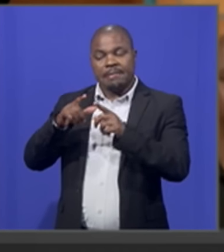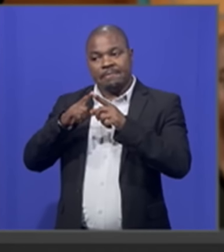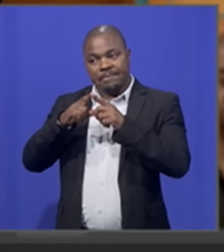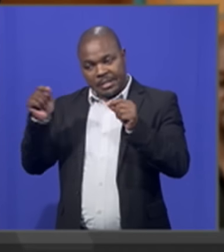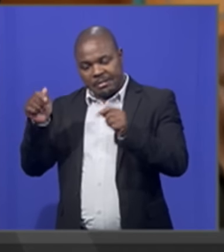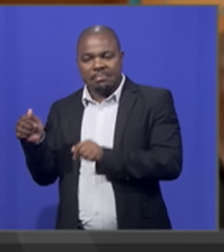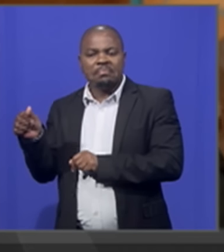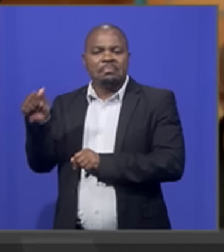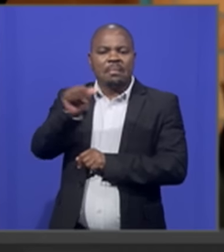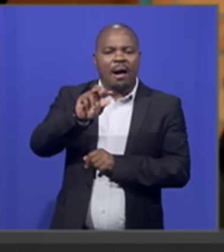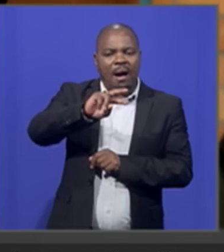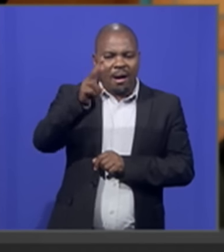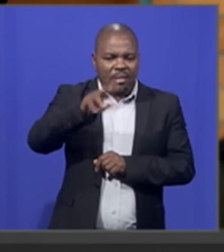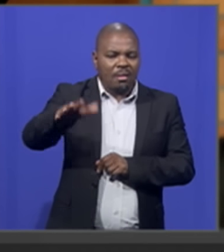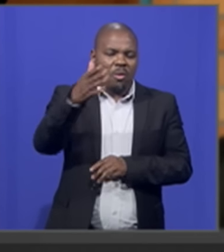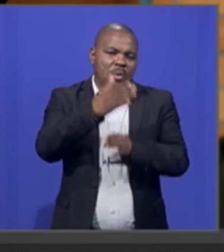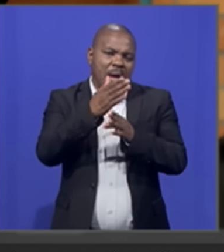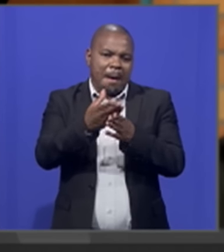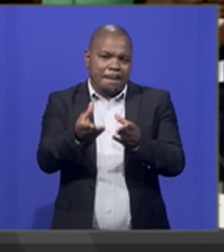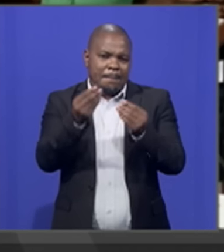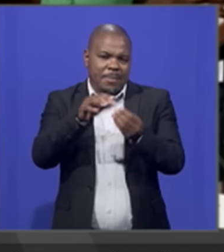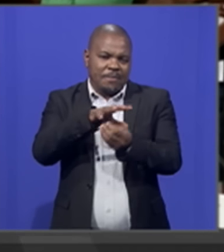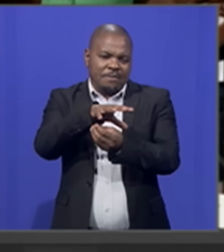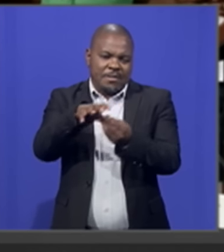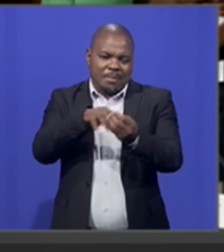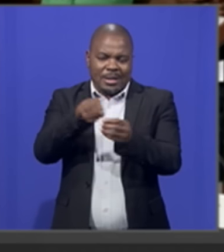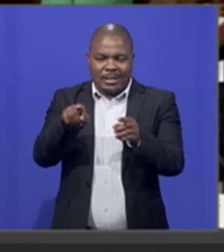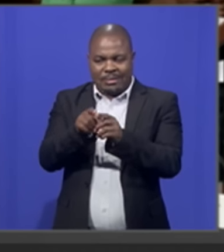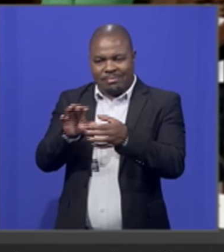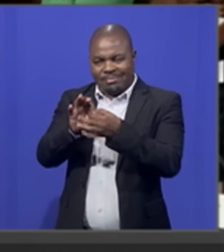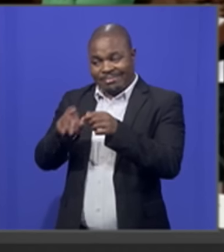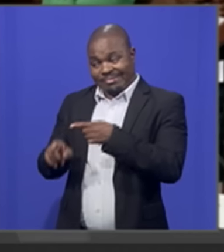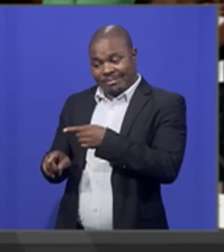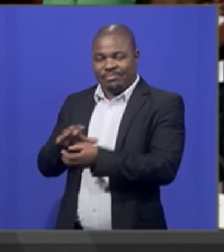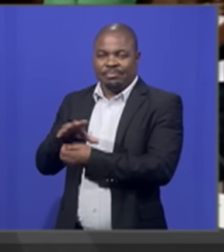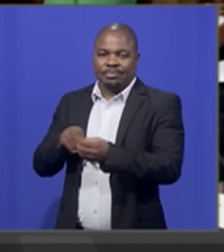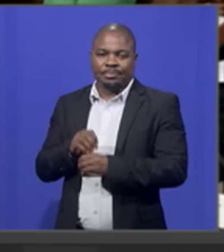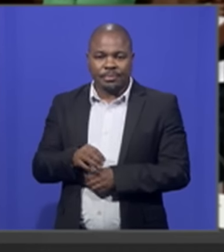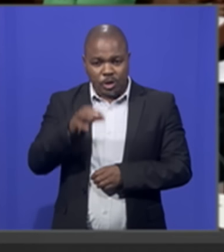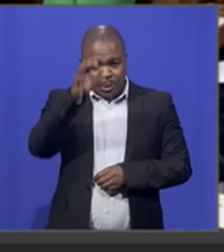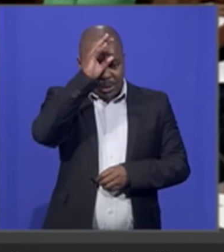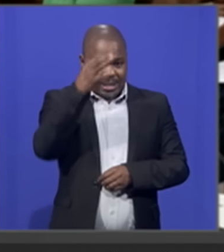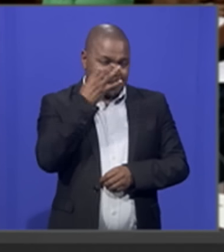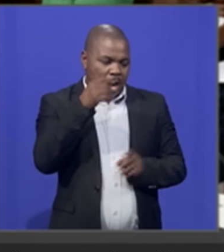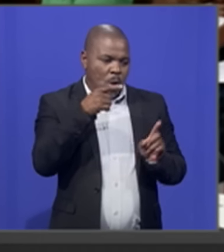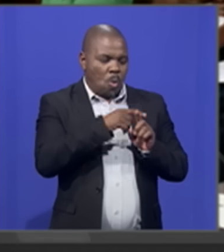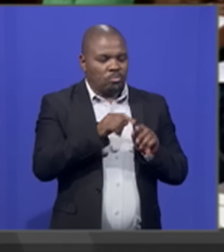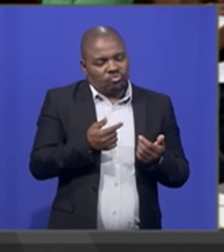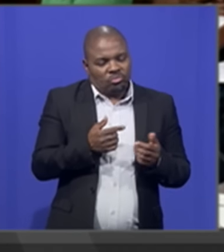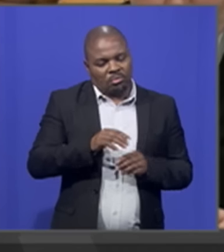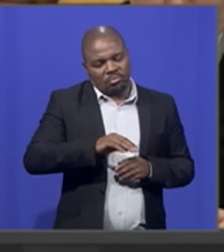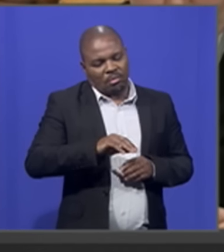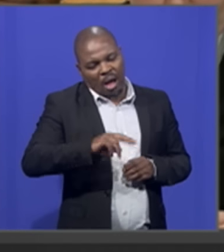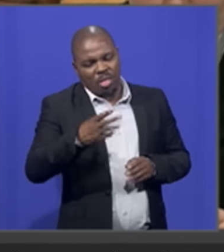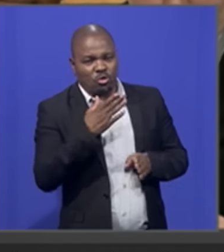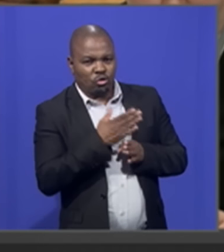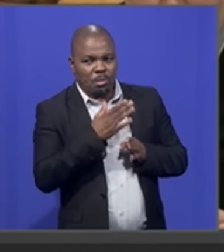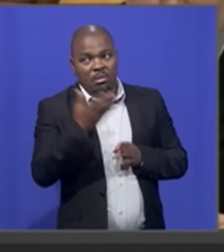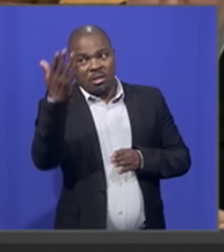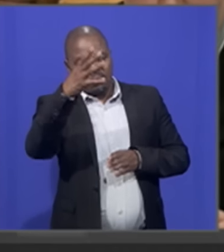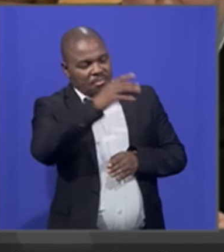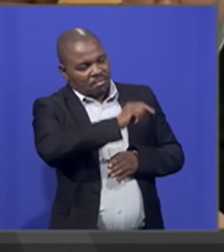ga go šomela bašomi mmogo ba bangwe ba lapa leo. E fela maphodisa a re polao e beile ya mošomo o mongwe ka thoko o Sotheni a thwetšego